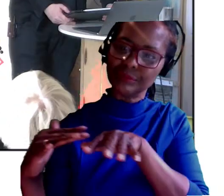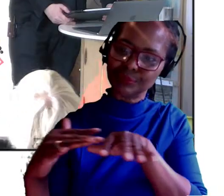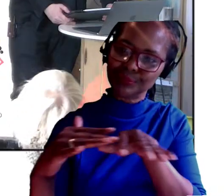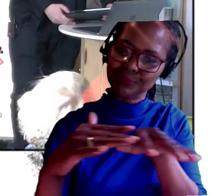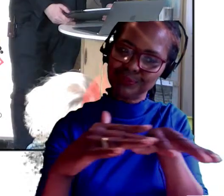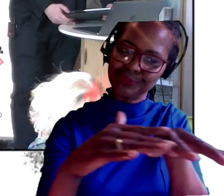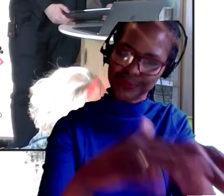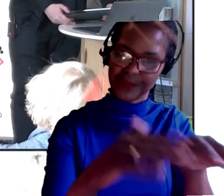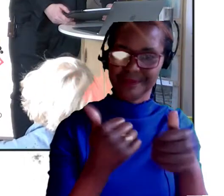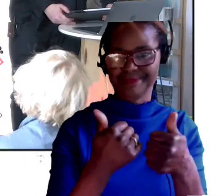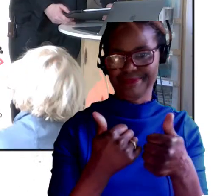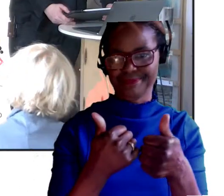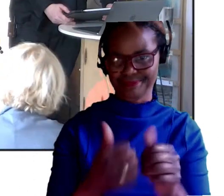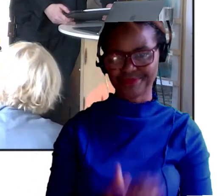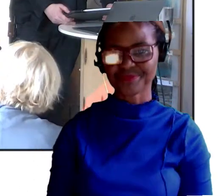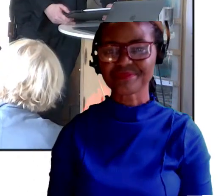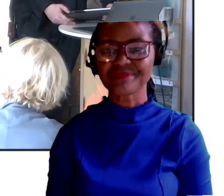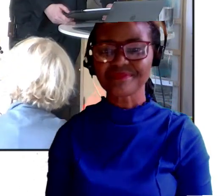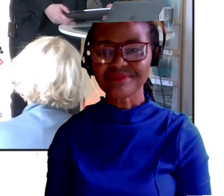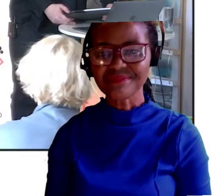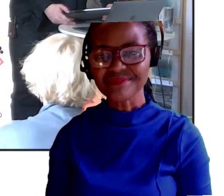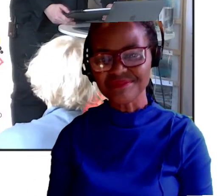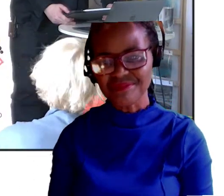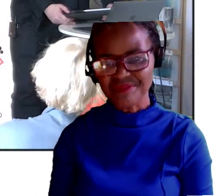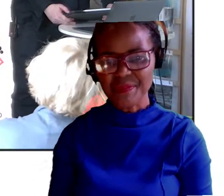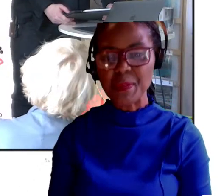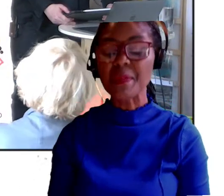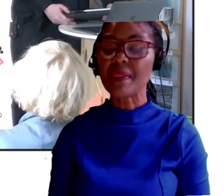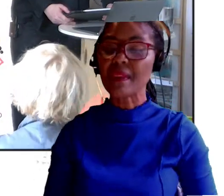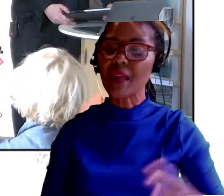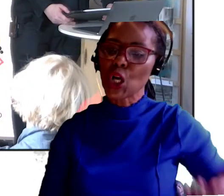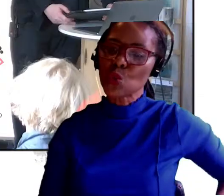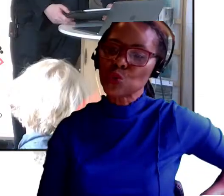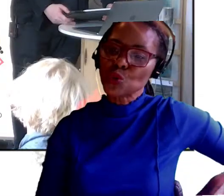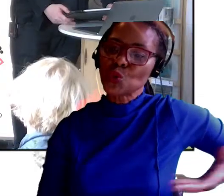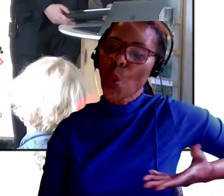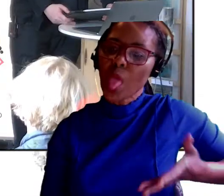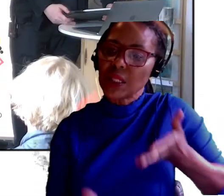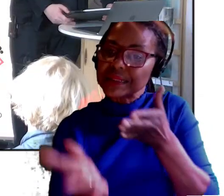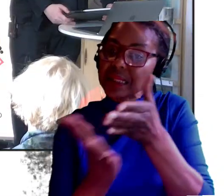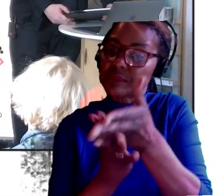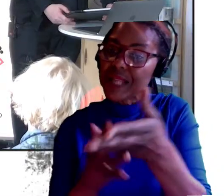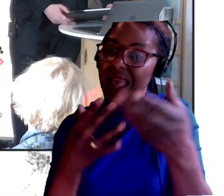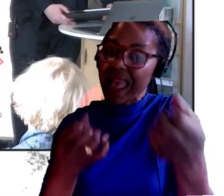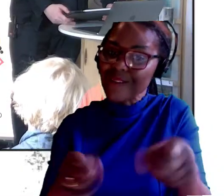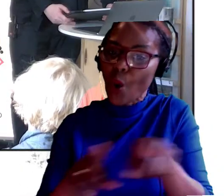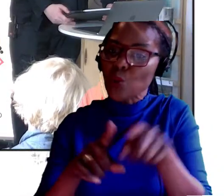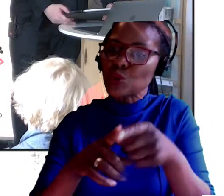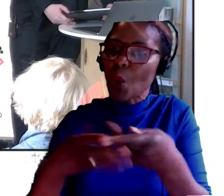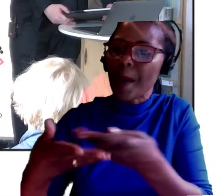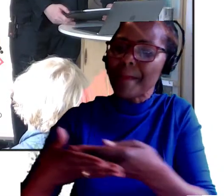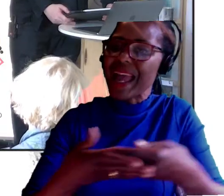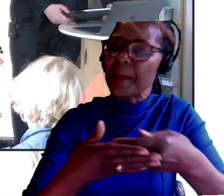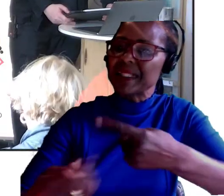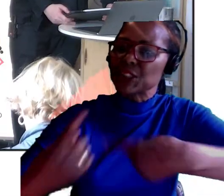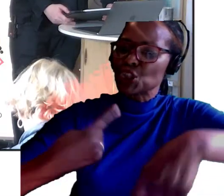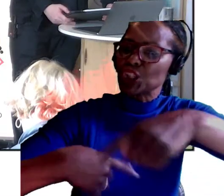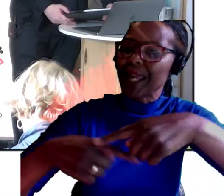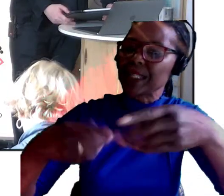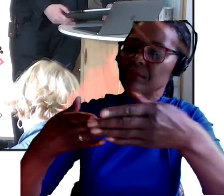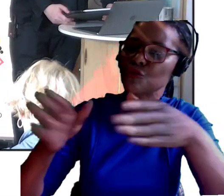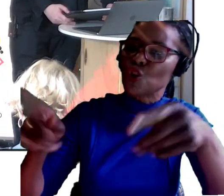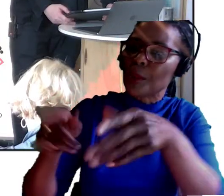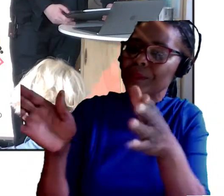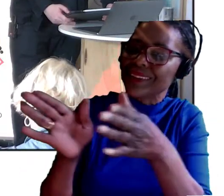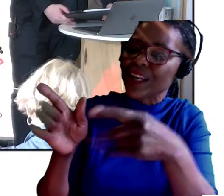right. And there are accessible toilets, including baby change, over there in the corridor next to the kitchen. There'll be a